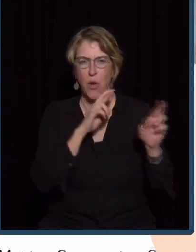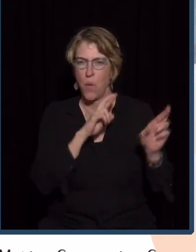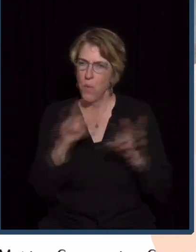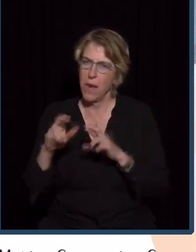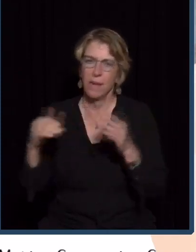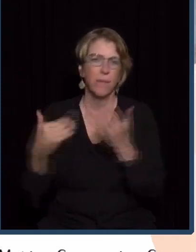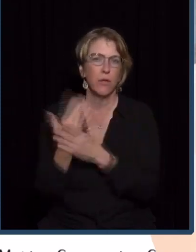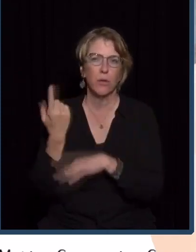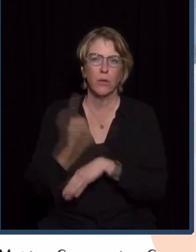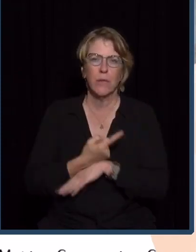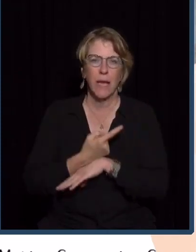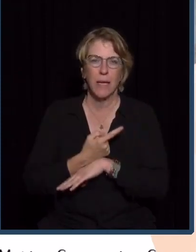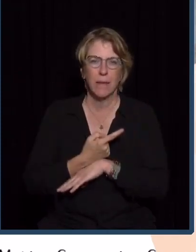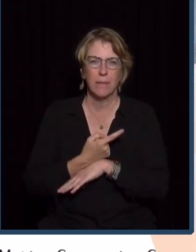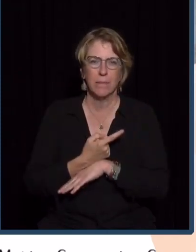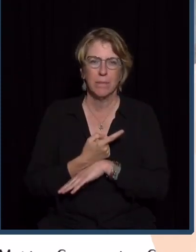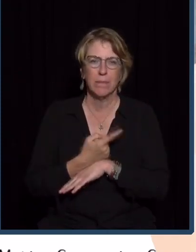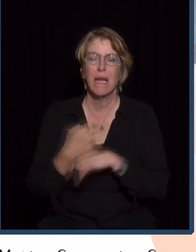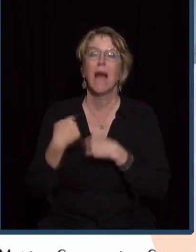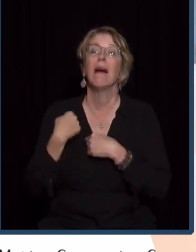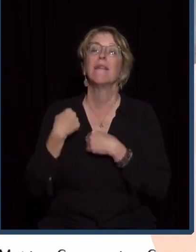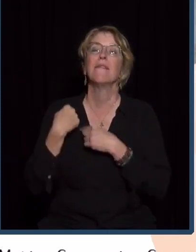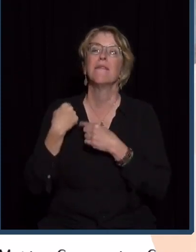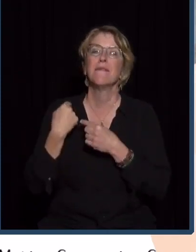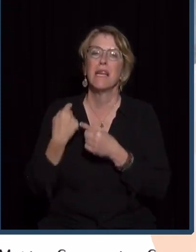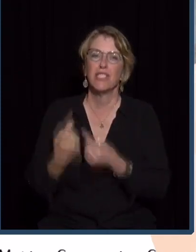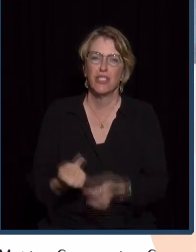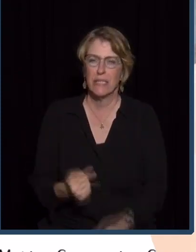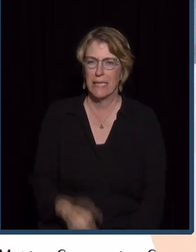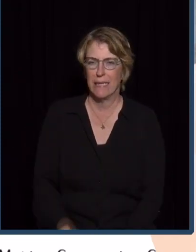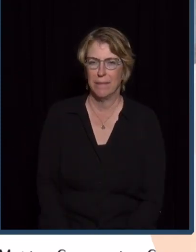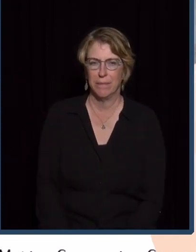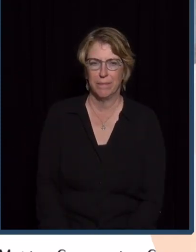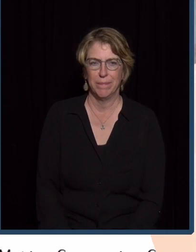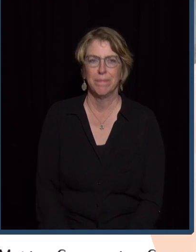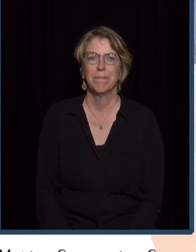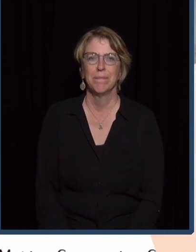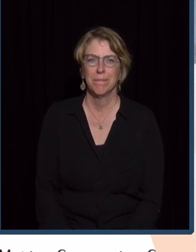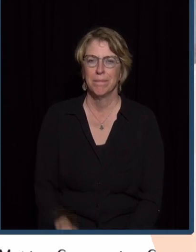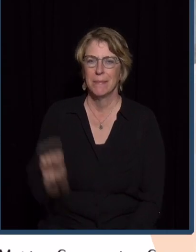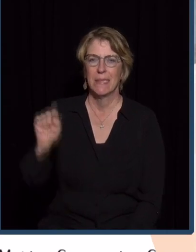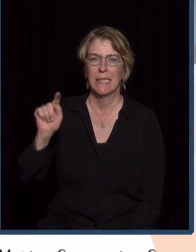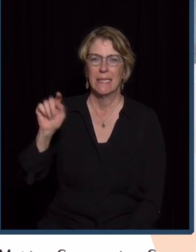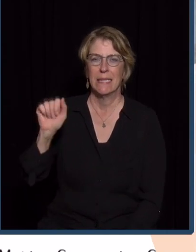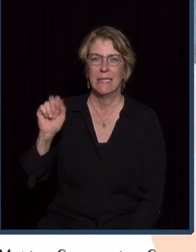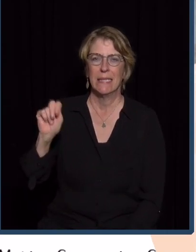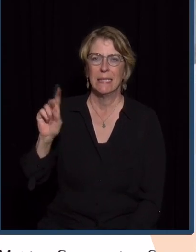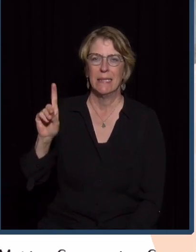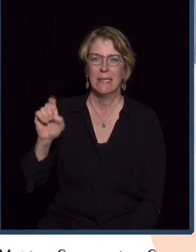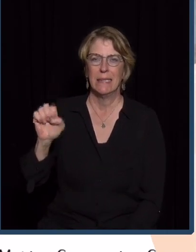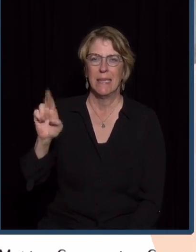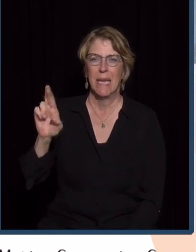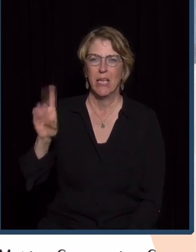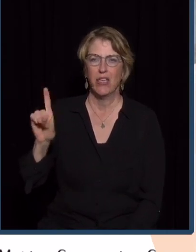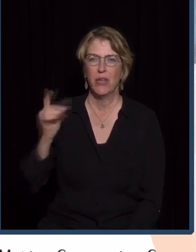day. Eventually. Standard Heating and Air Conditioning. Comfort you